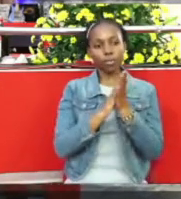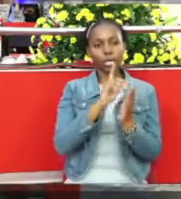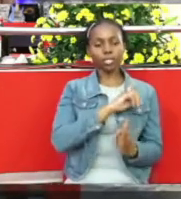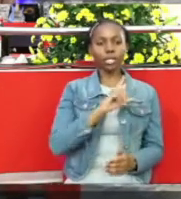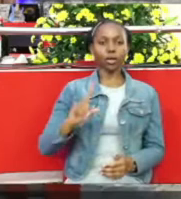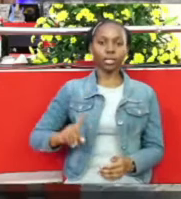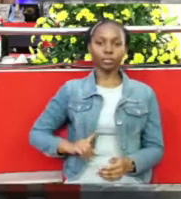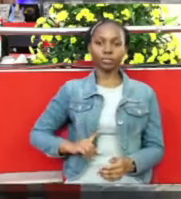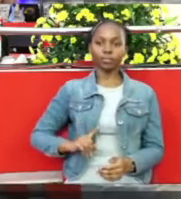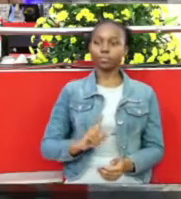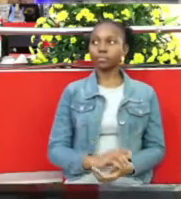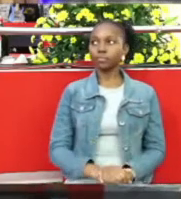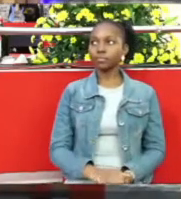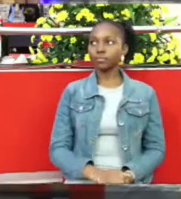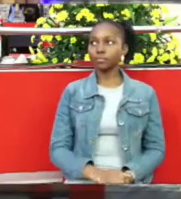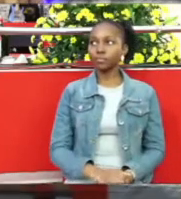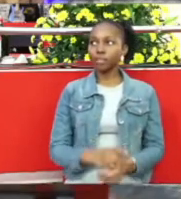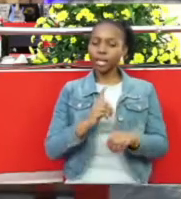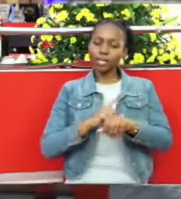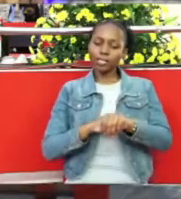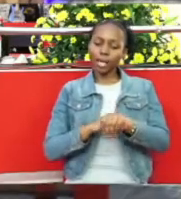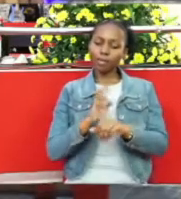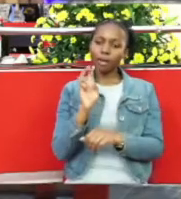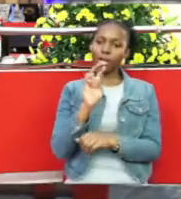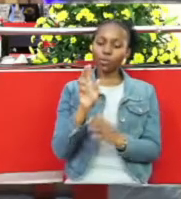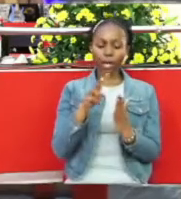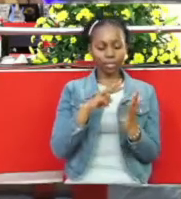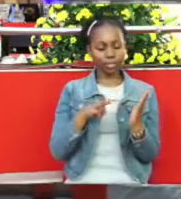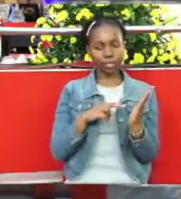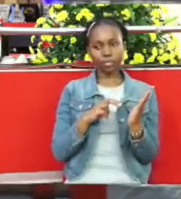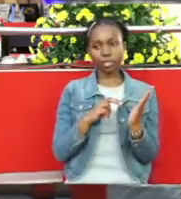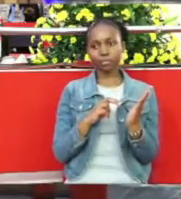When I'm looking at these scriptures,